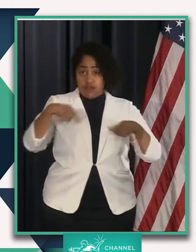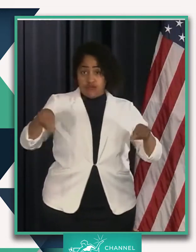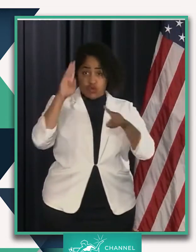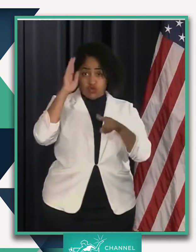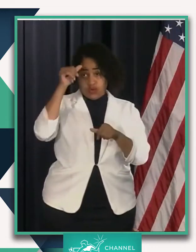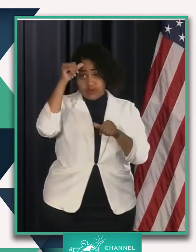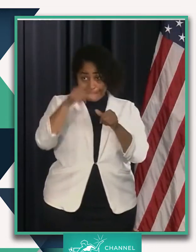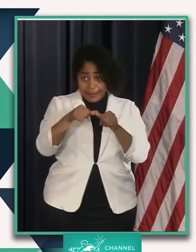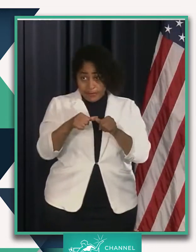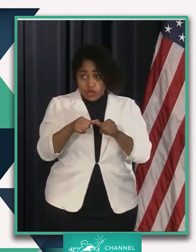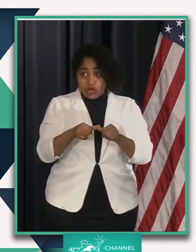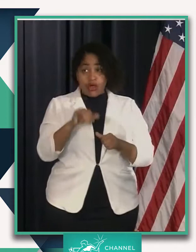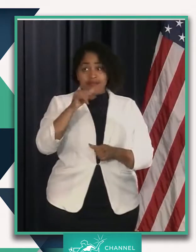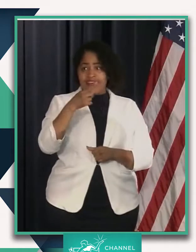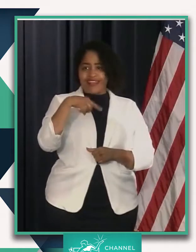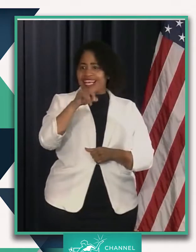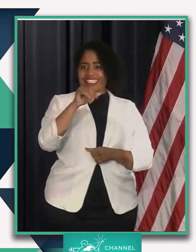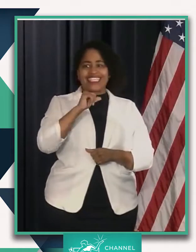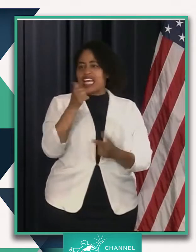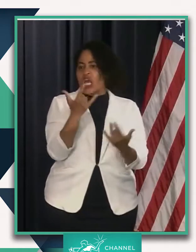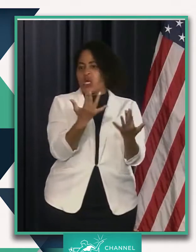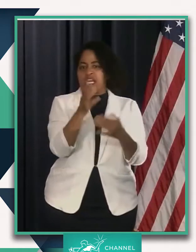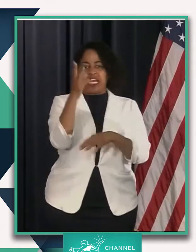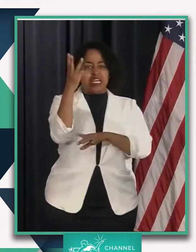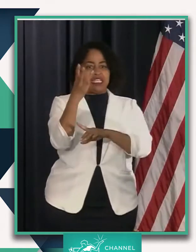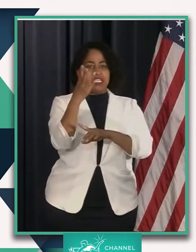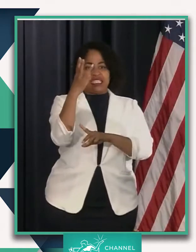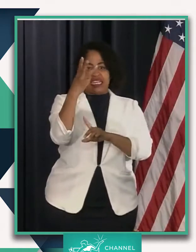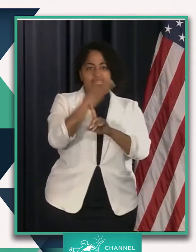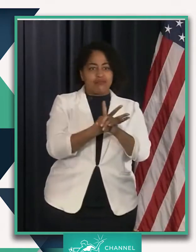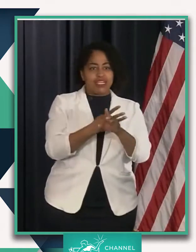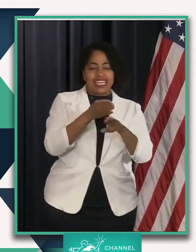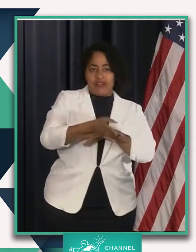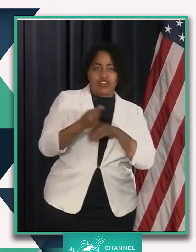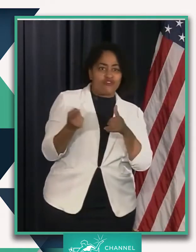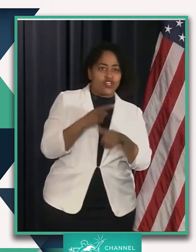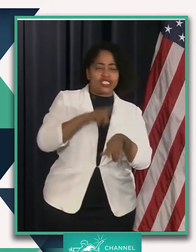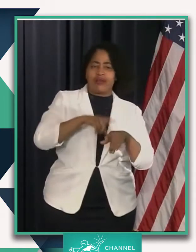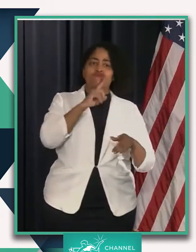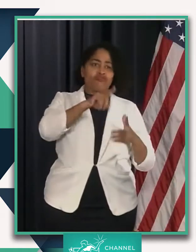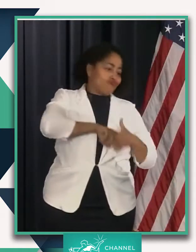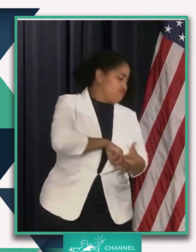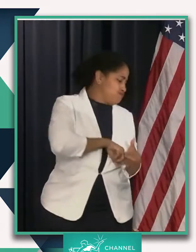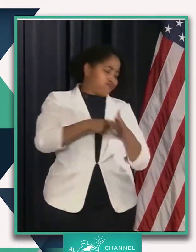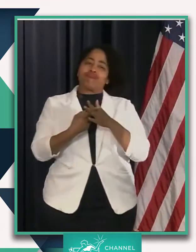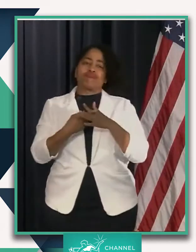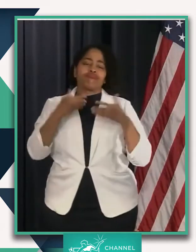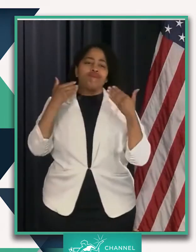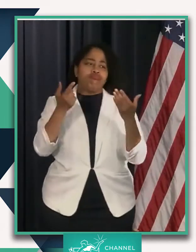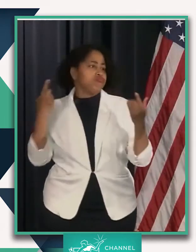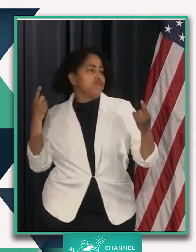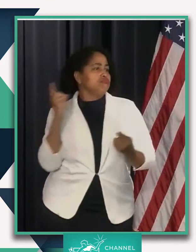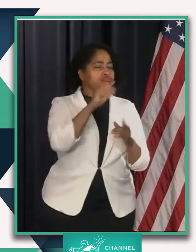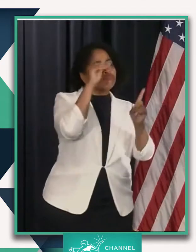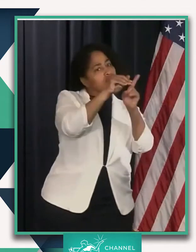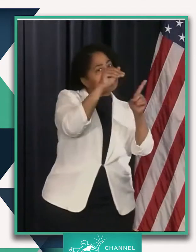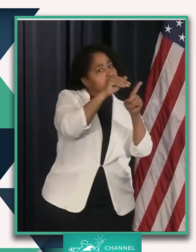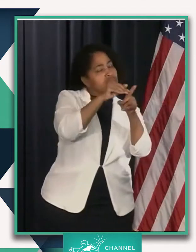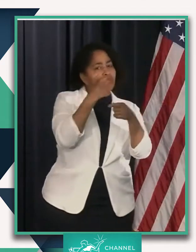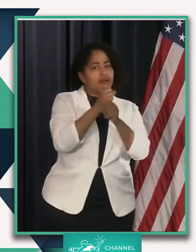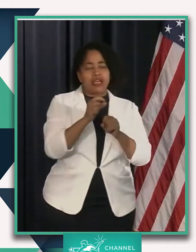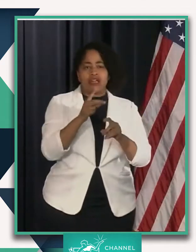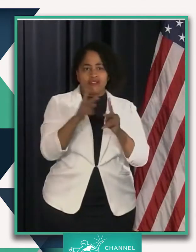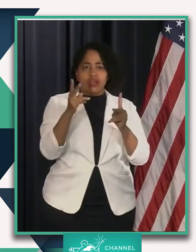remember that they did not wait 6 months before our first action. Right out of the gate, they came to me and made a very compelling